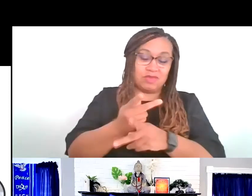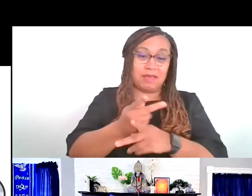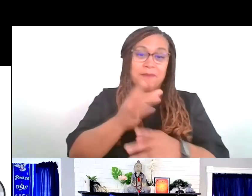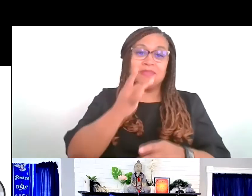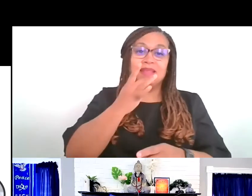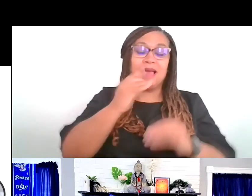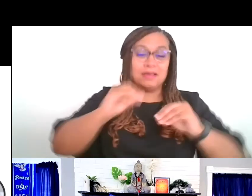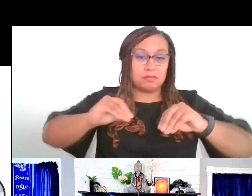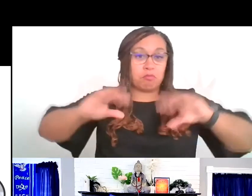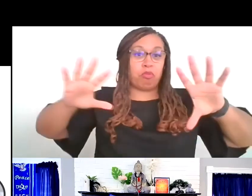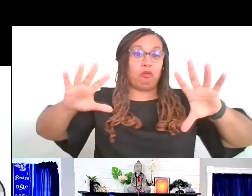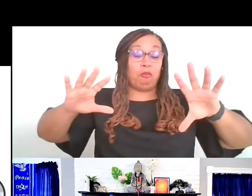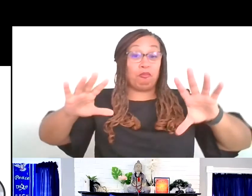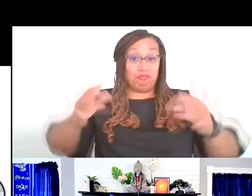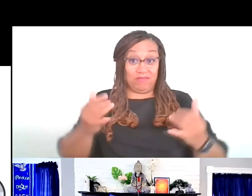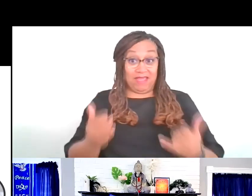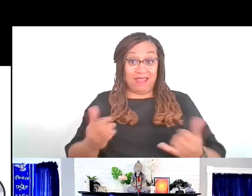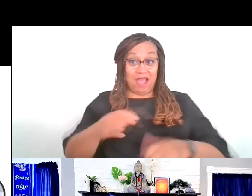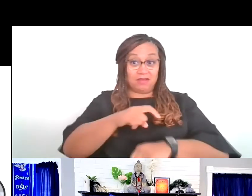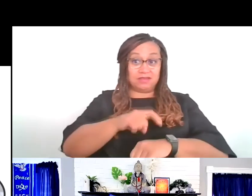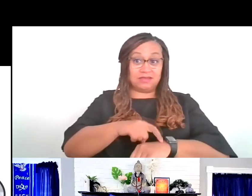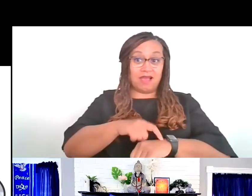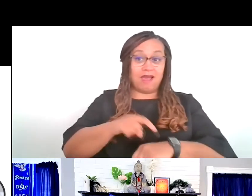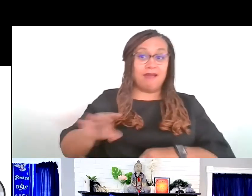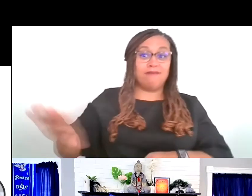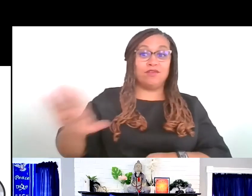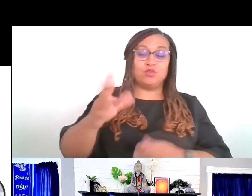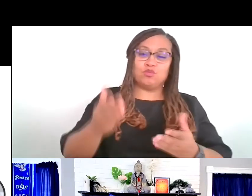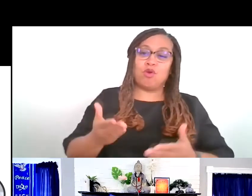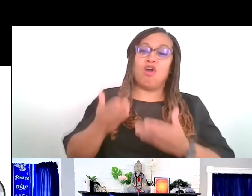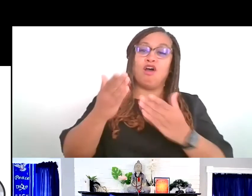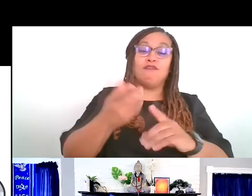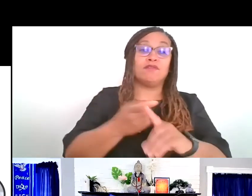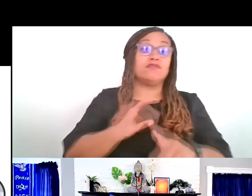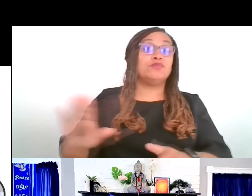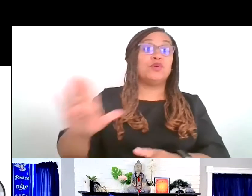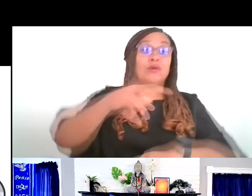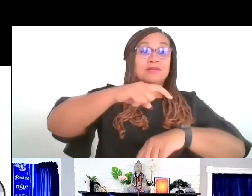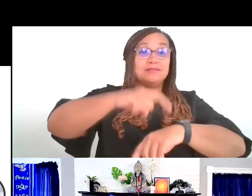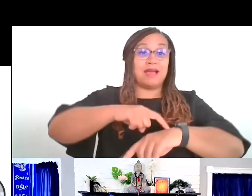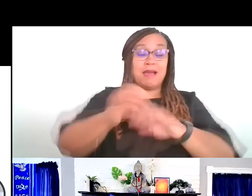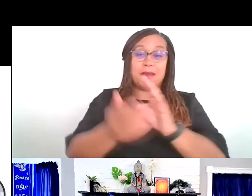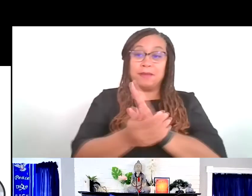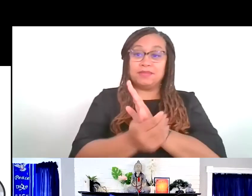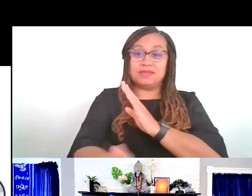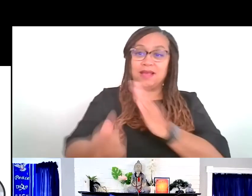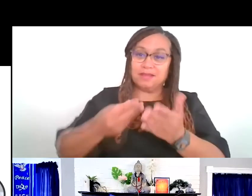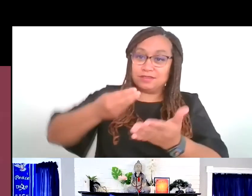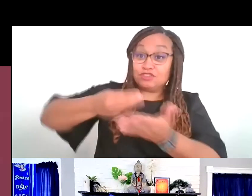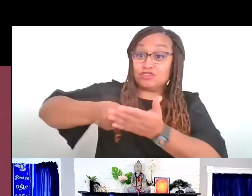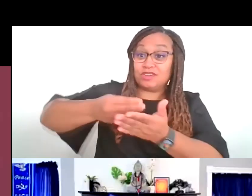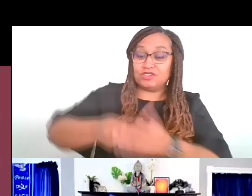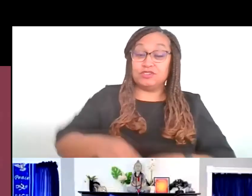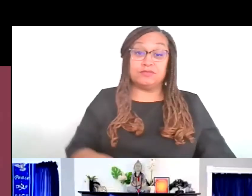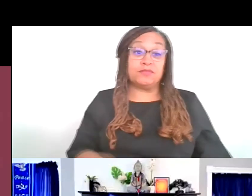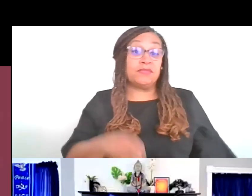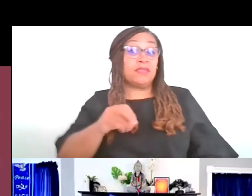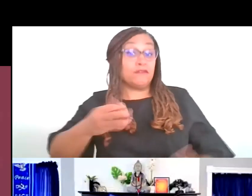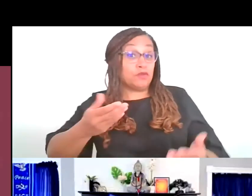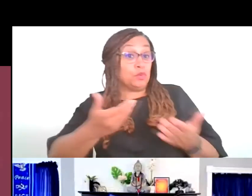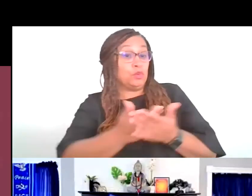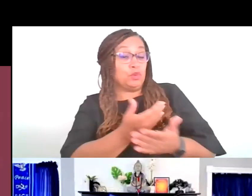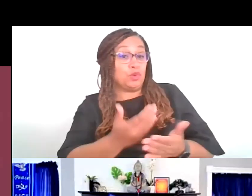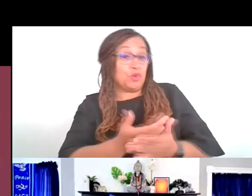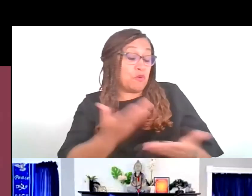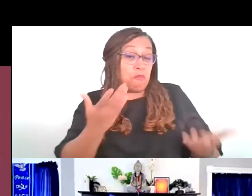to offer from your time, talent, and treasure. Now, if you're new, you may not know that the practitioners of CSL